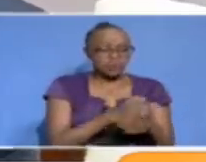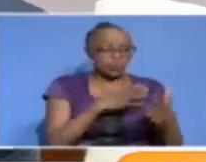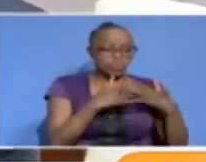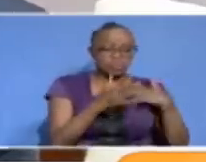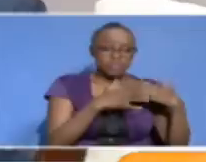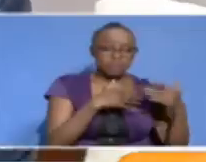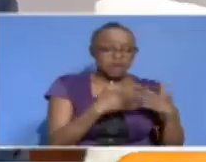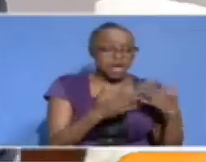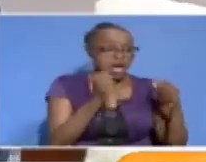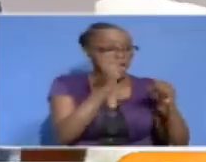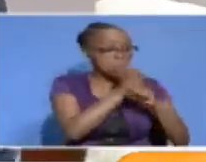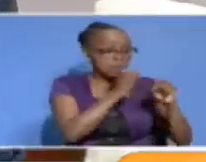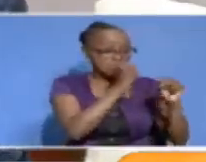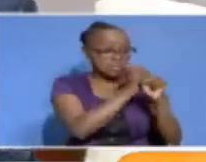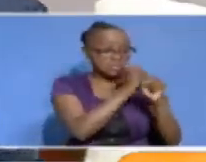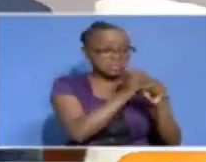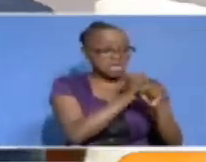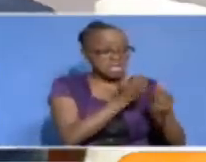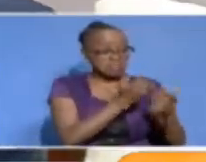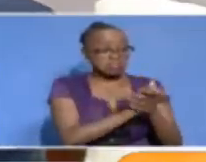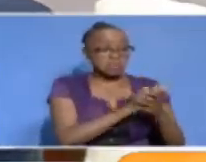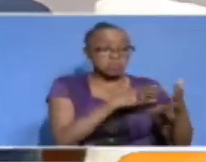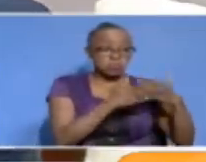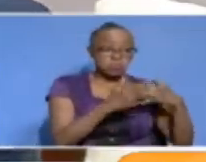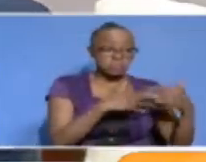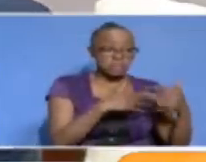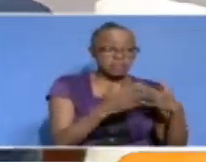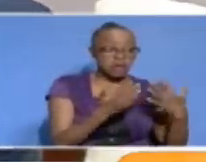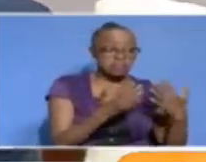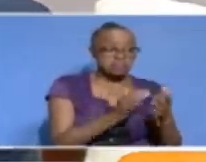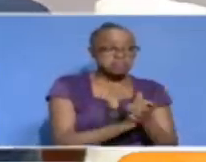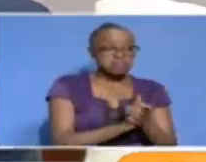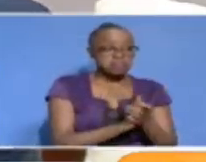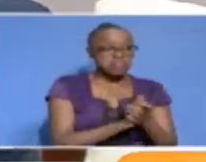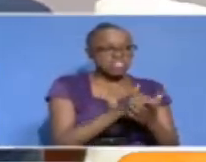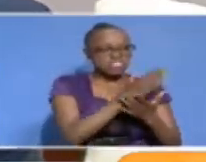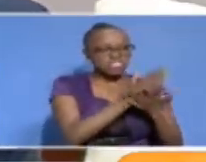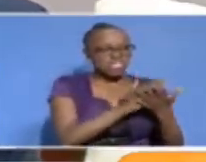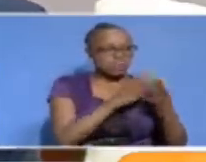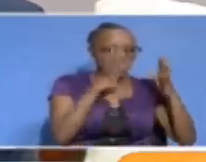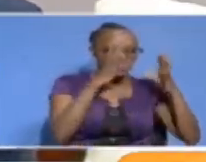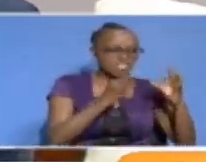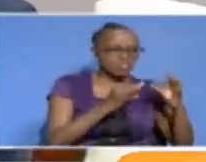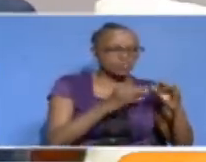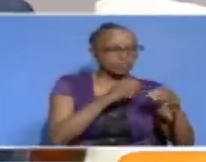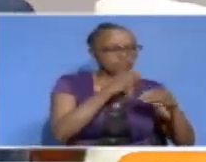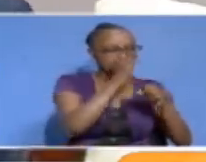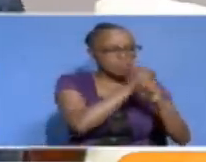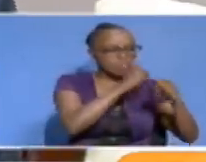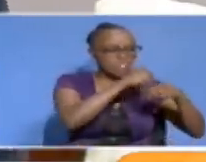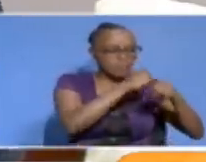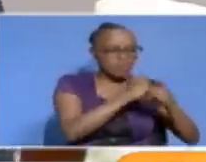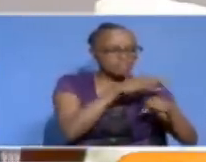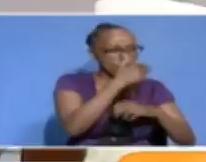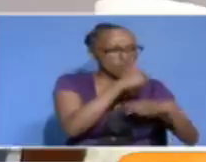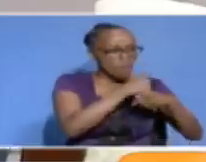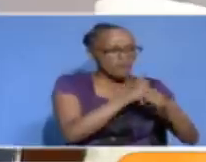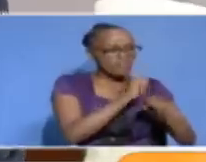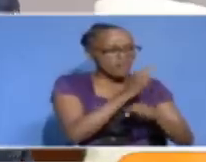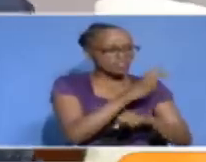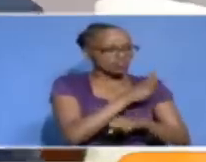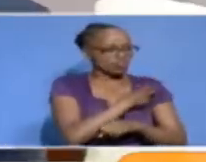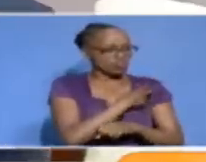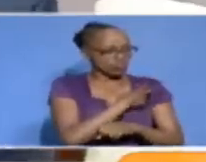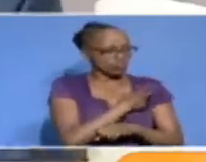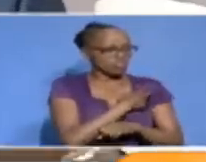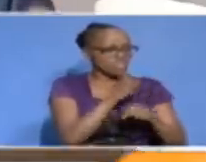Whatever the President does, whatever some of the decisions the President makes, he always makes in consultation with the